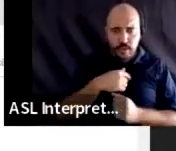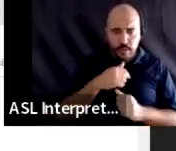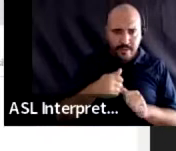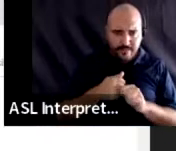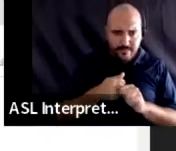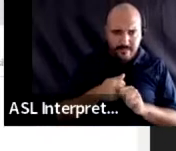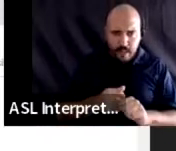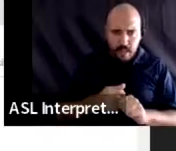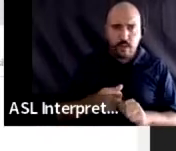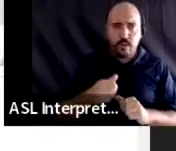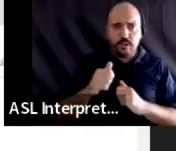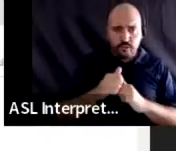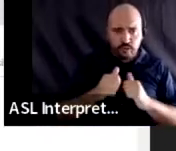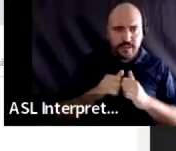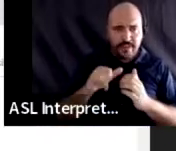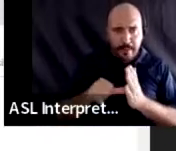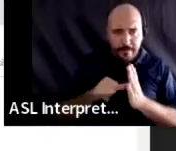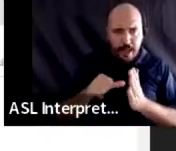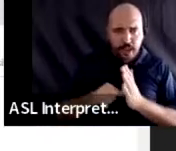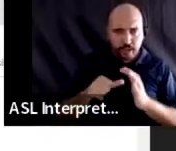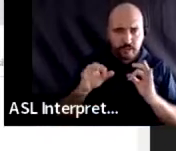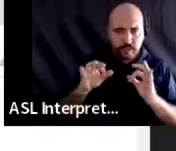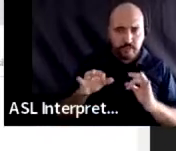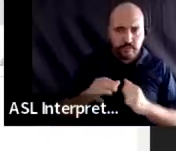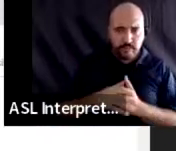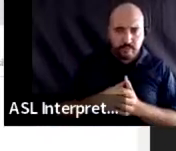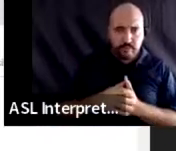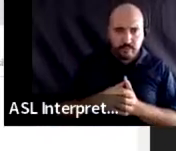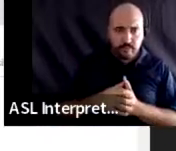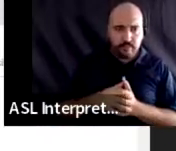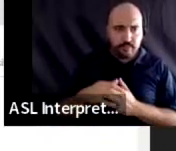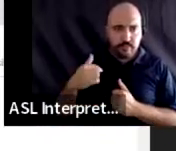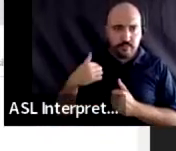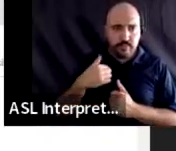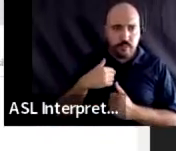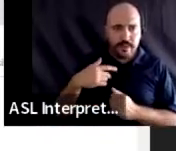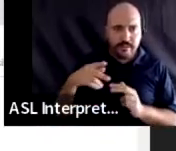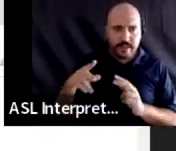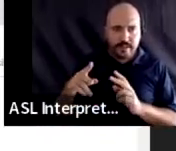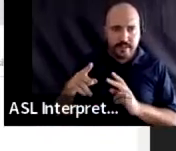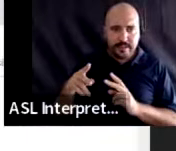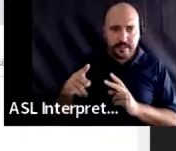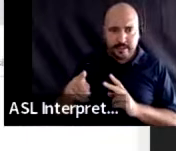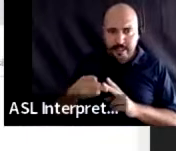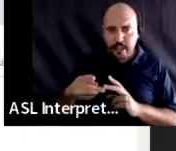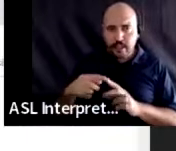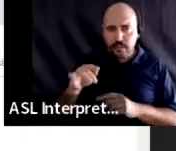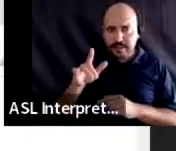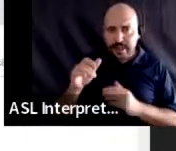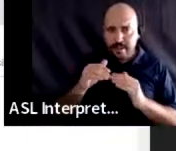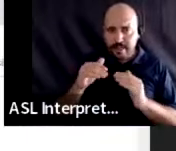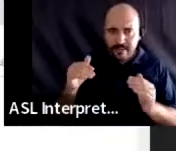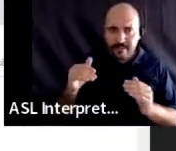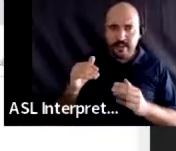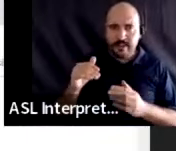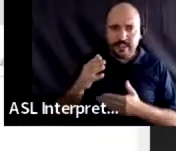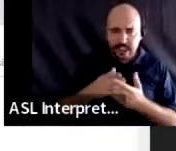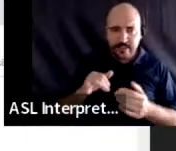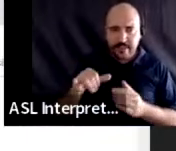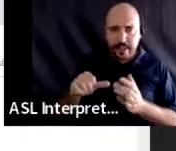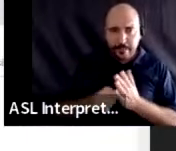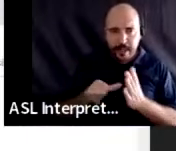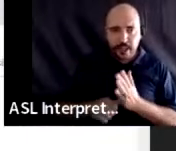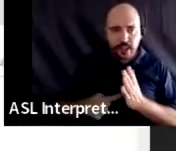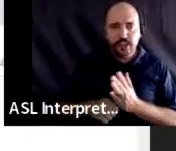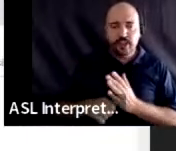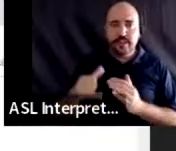the structure of the page, so they know that this is a, you know, second to the title level section of this page. And if it's a